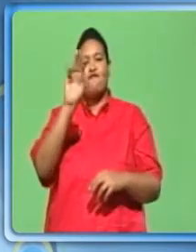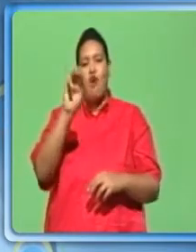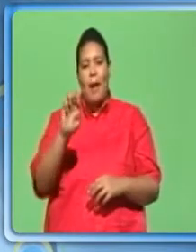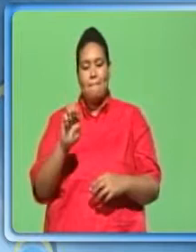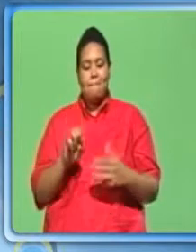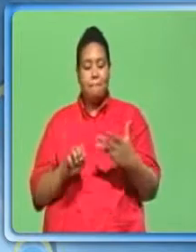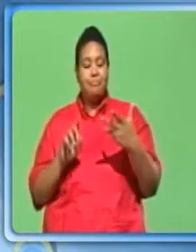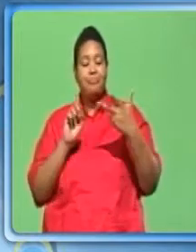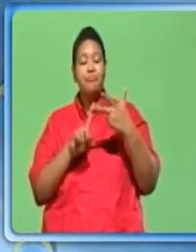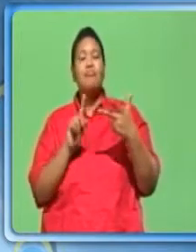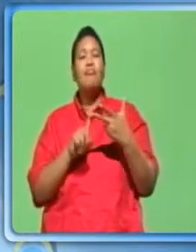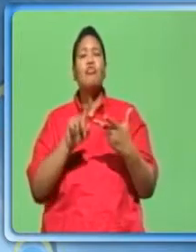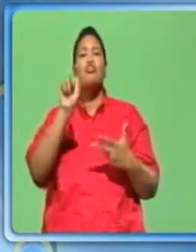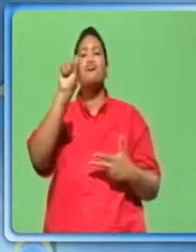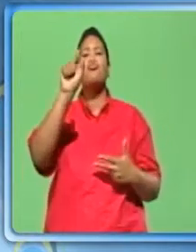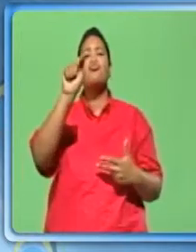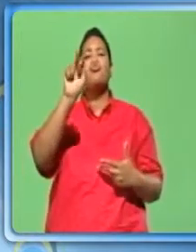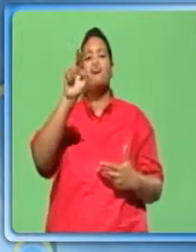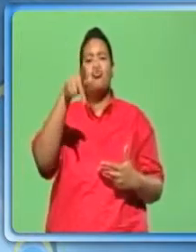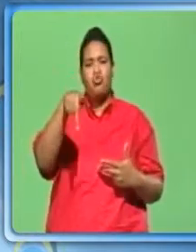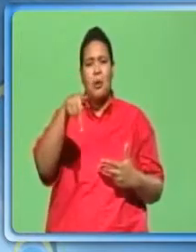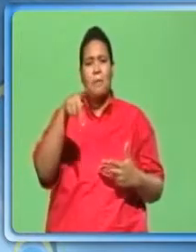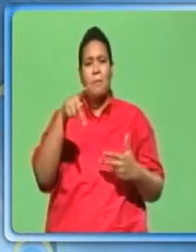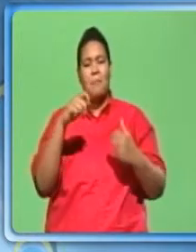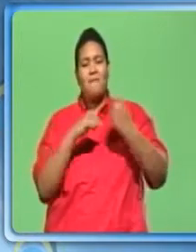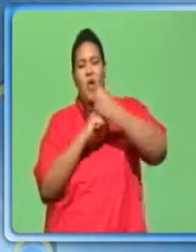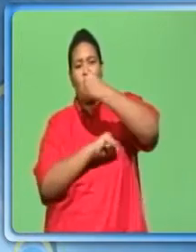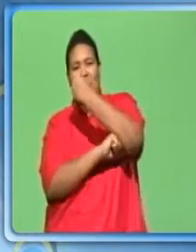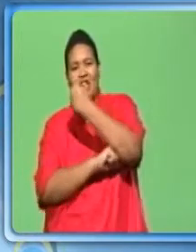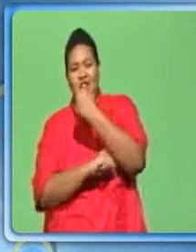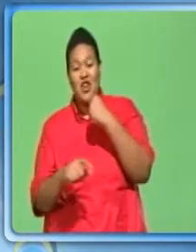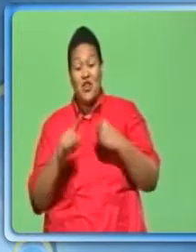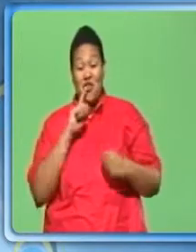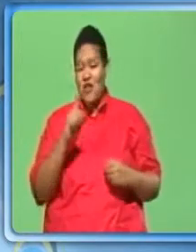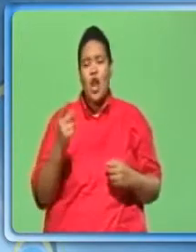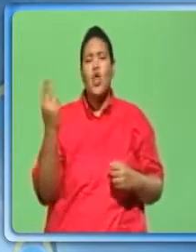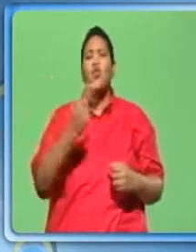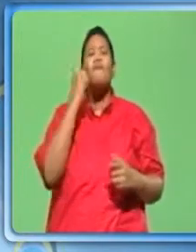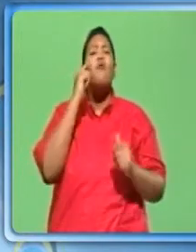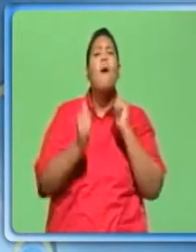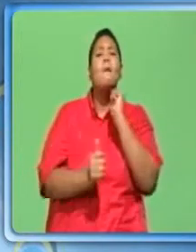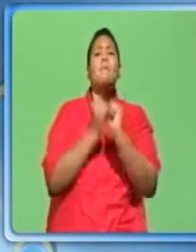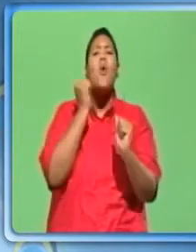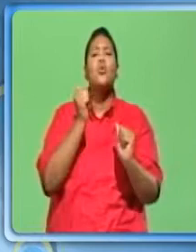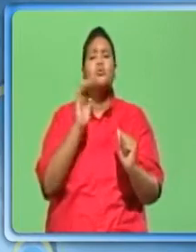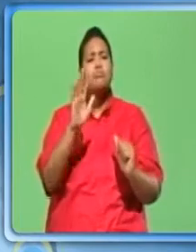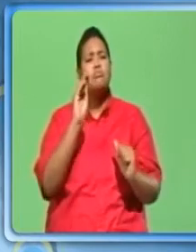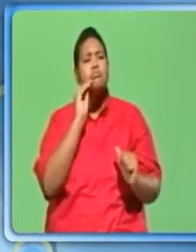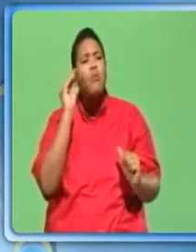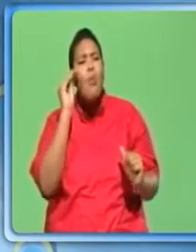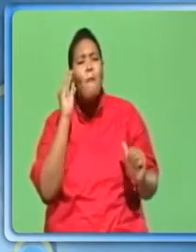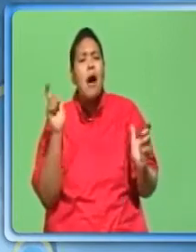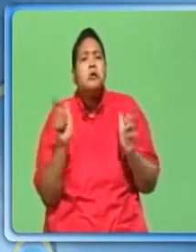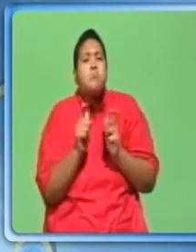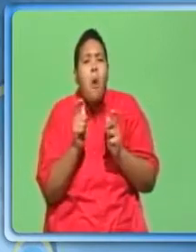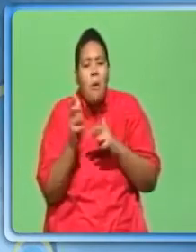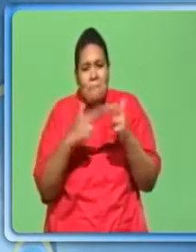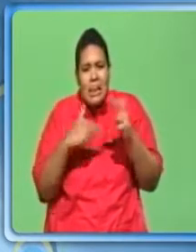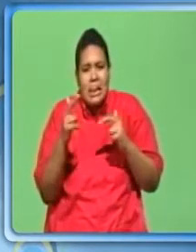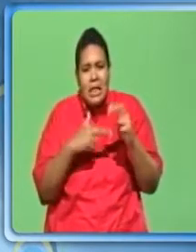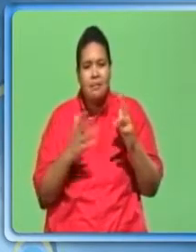Strip foundation is the commonest type of foundation and is used on most domestic and small commercial